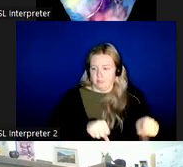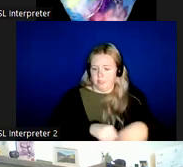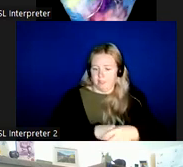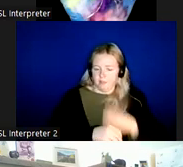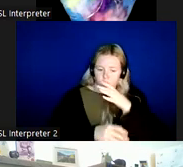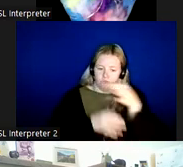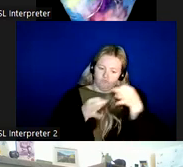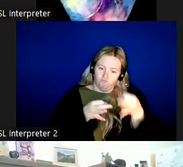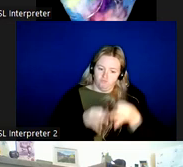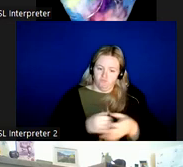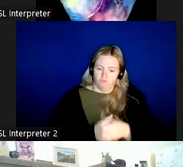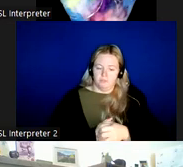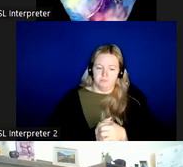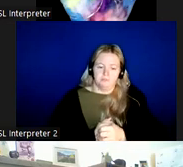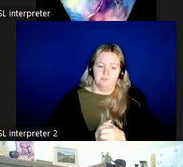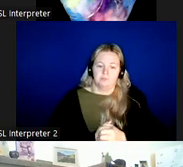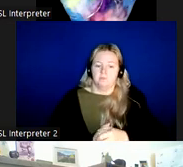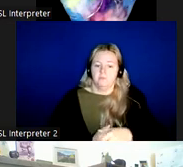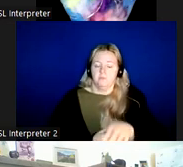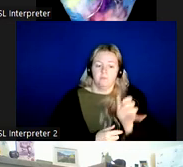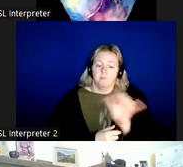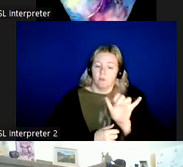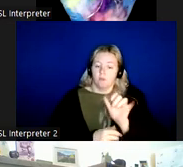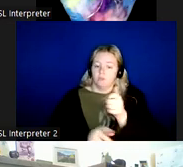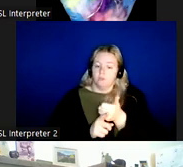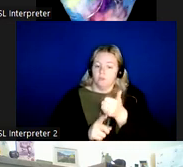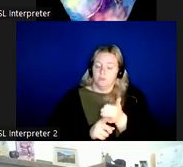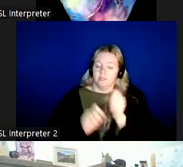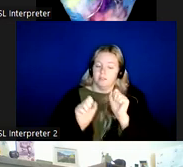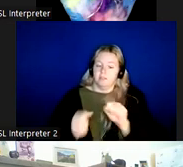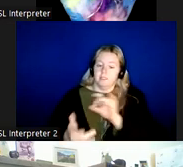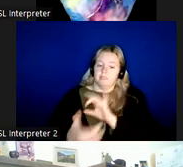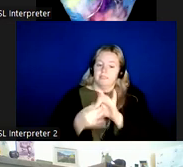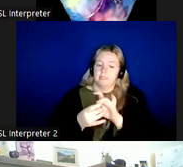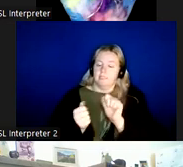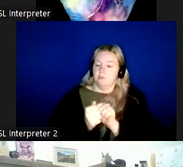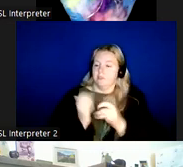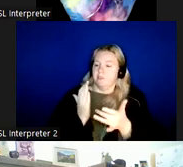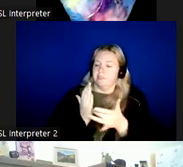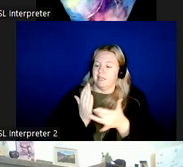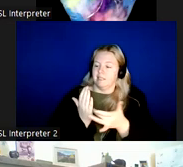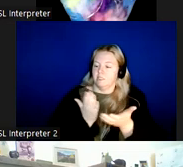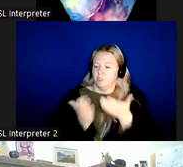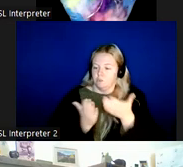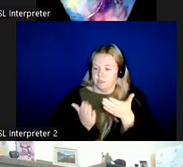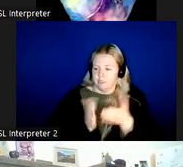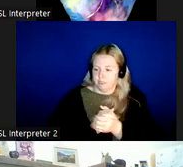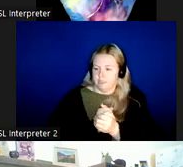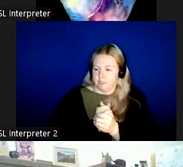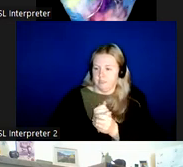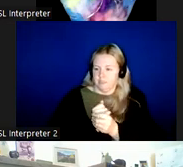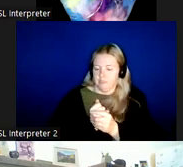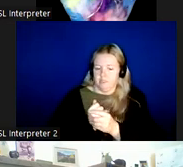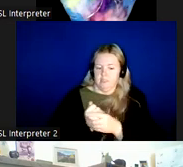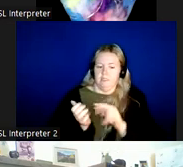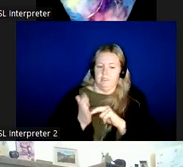through it. You're also able to connect with our technical services, and they're able